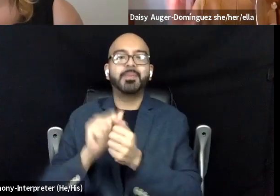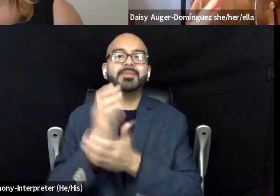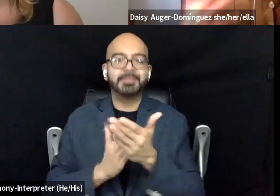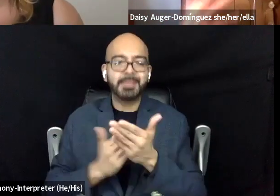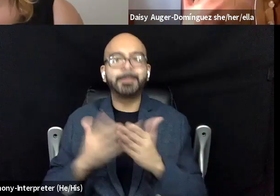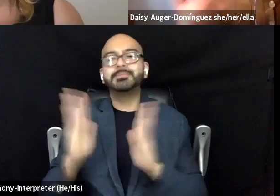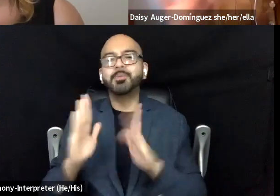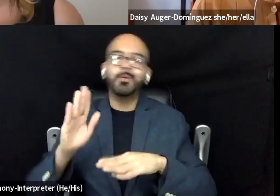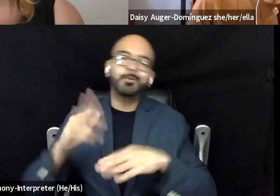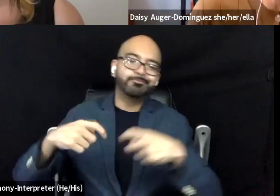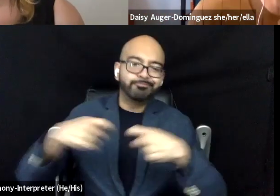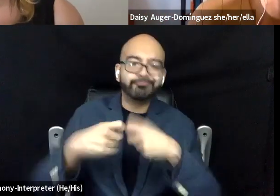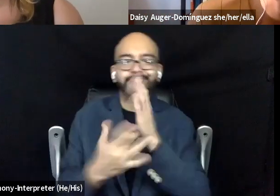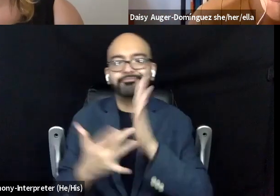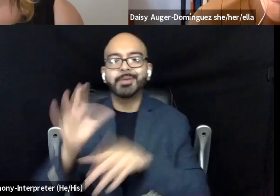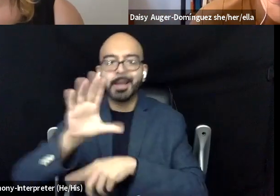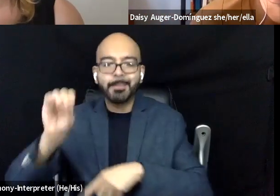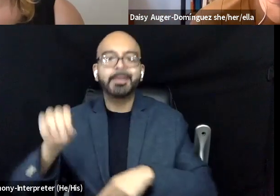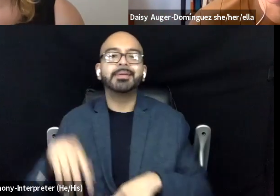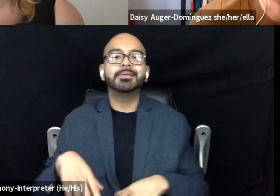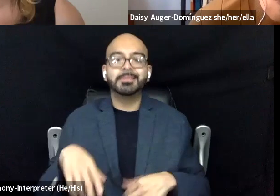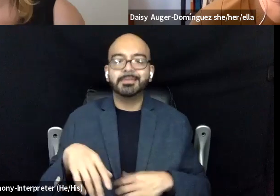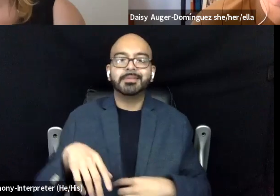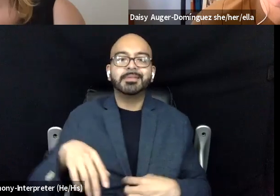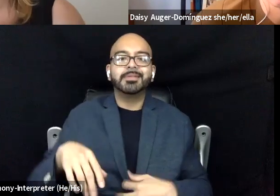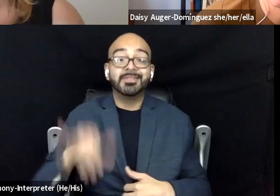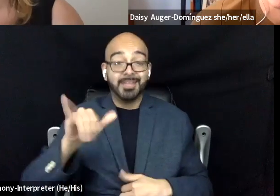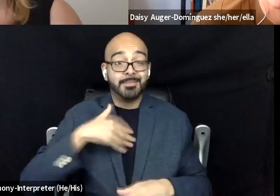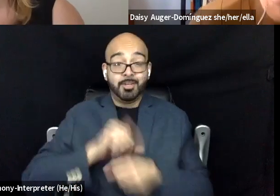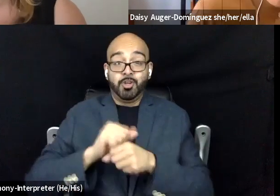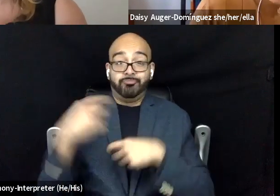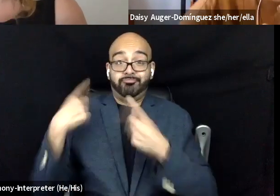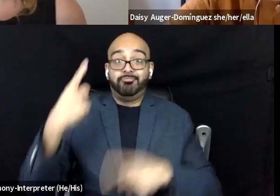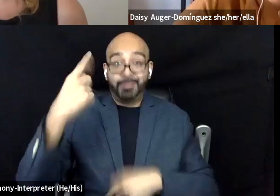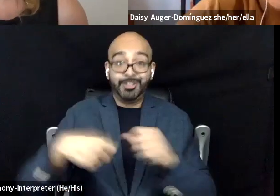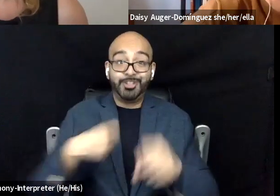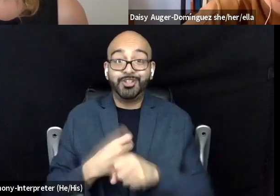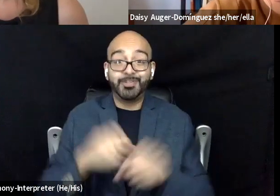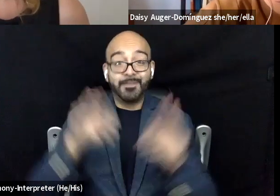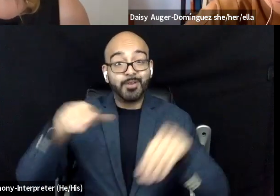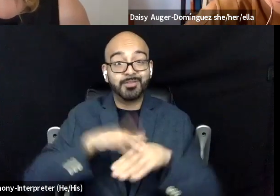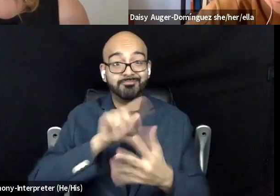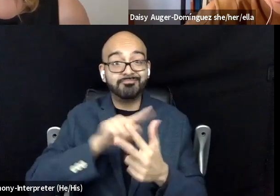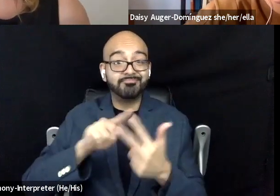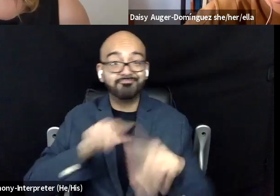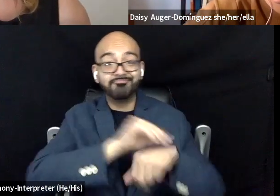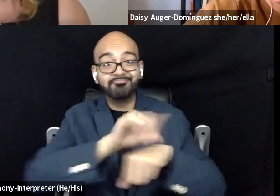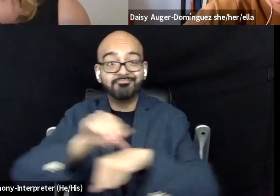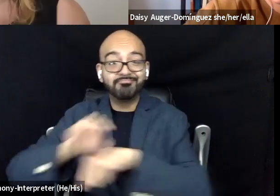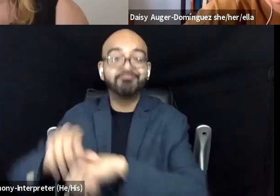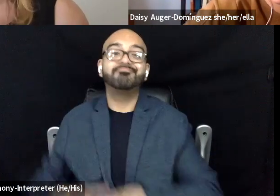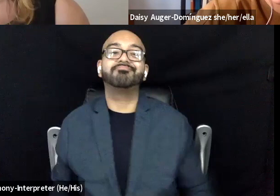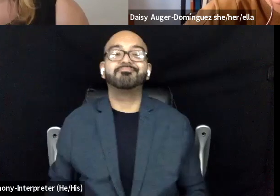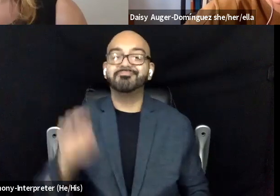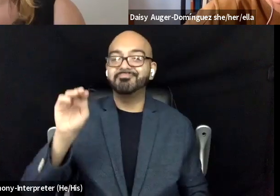And so that's been my career this past year. Awesome. Thank you. It's awesome. It's